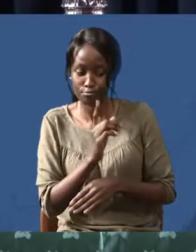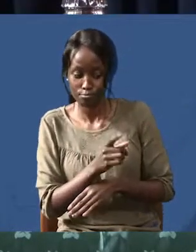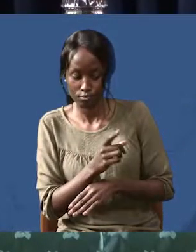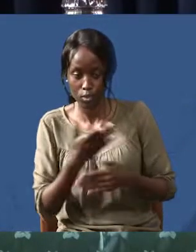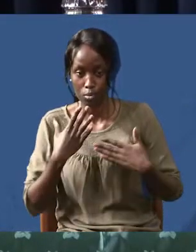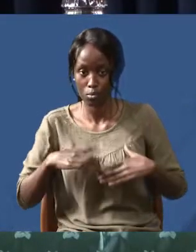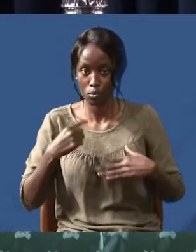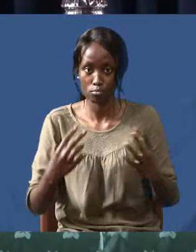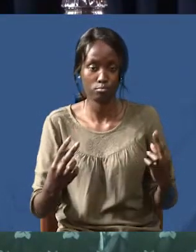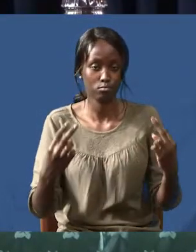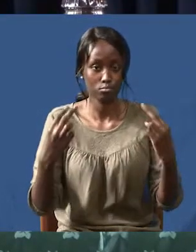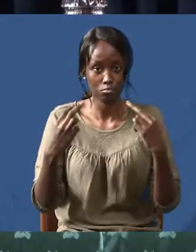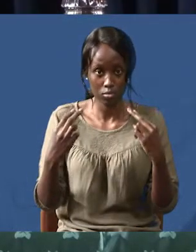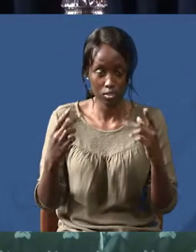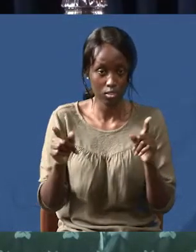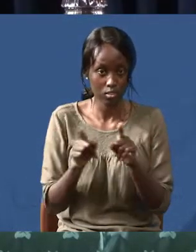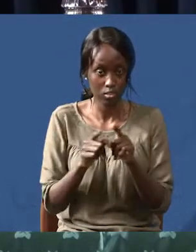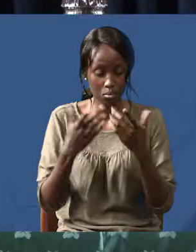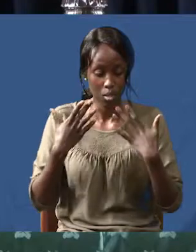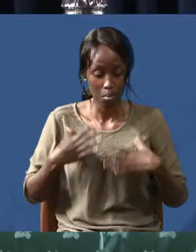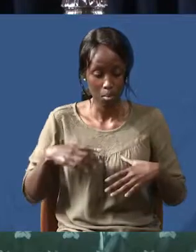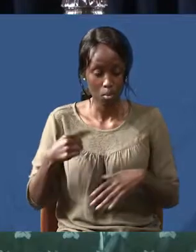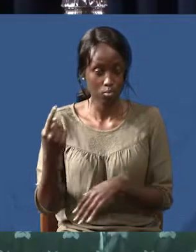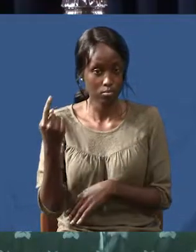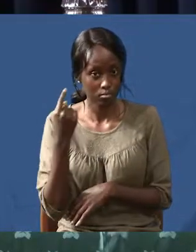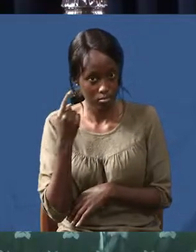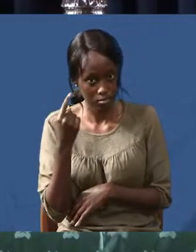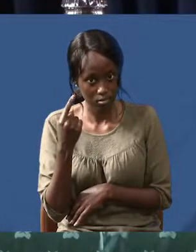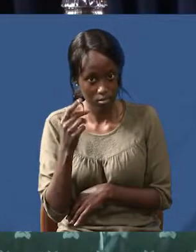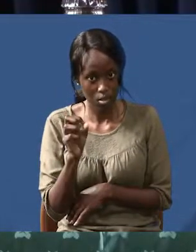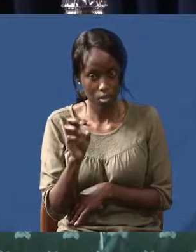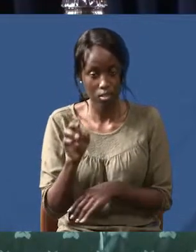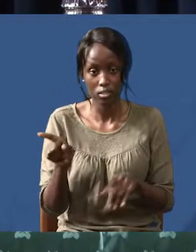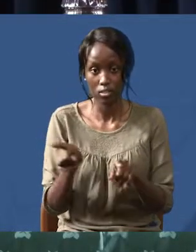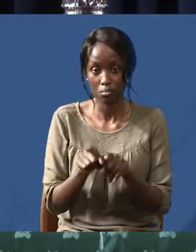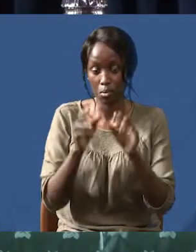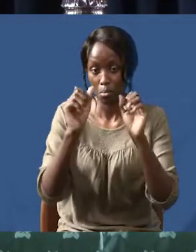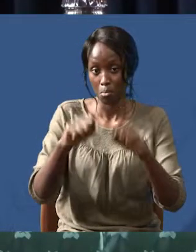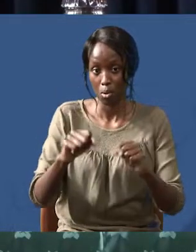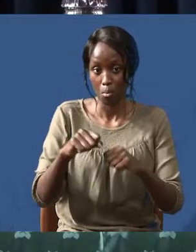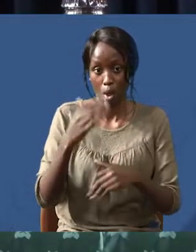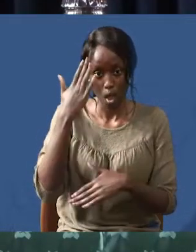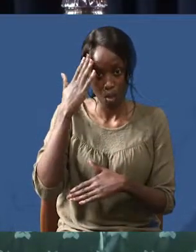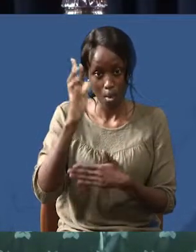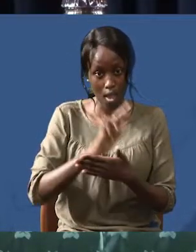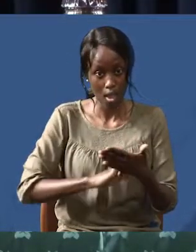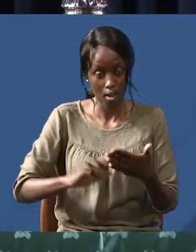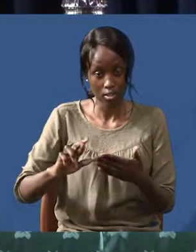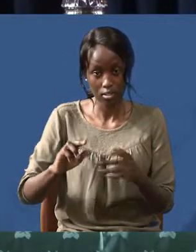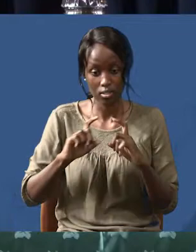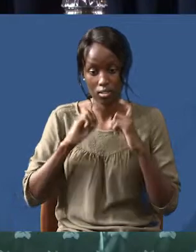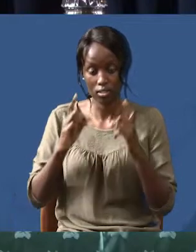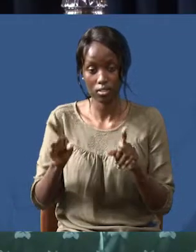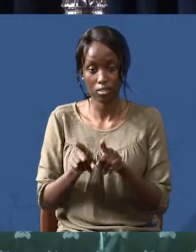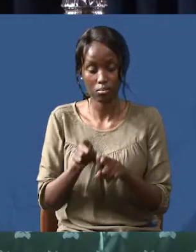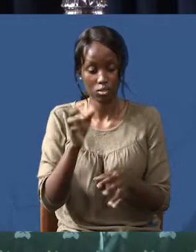are watching me, those who are listening to me, of sin, righteousness, and judgment, dear Master, and that